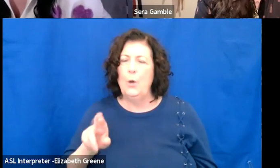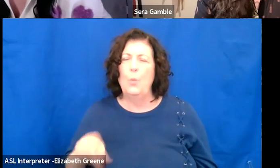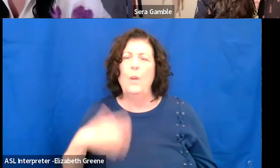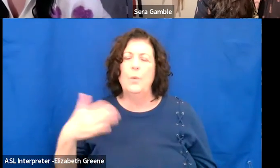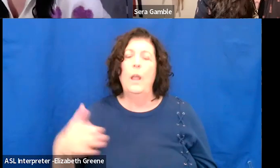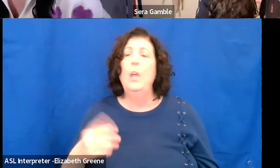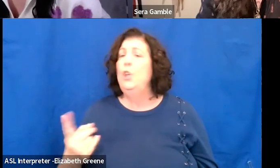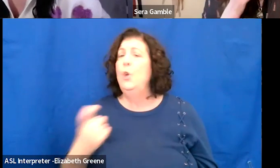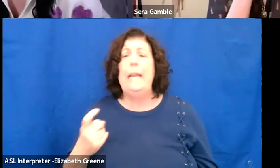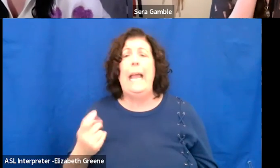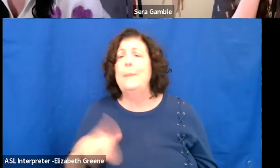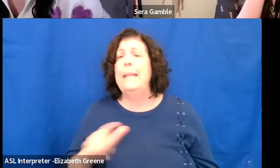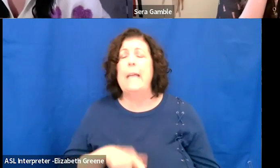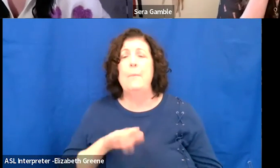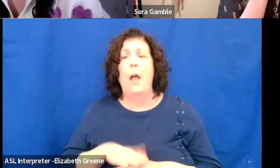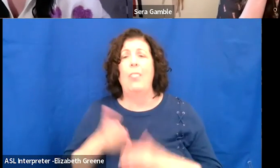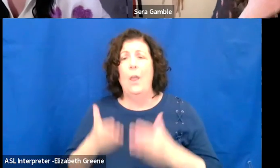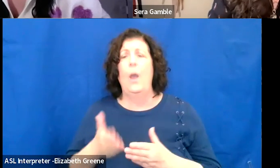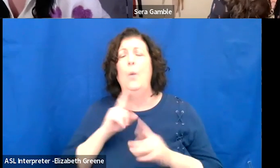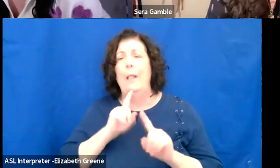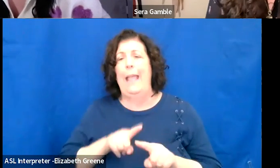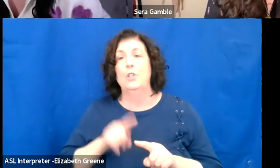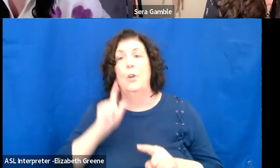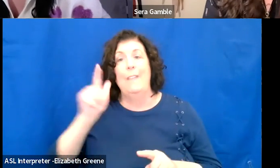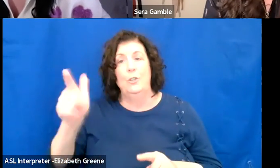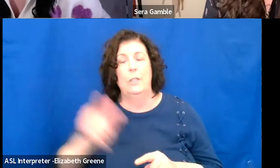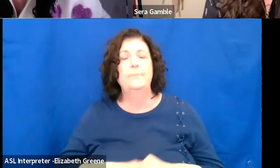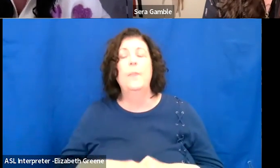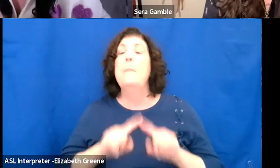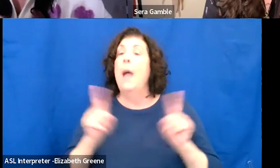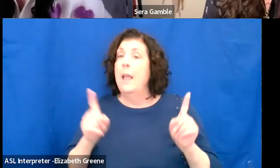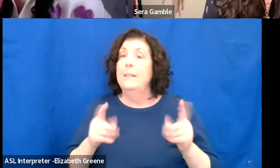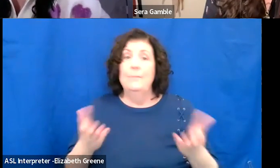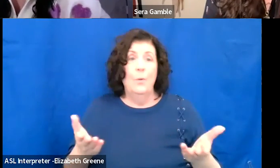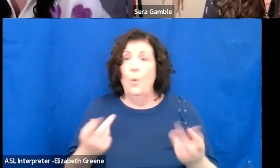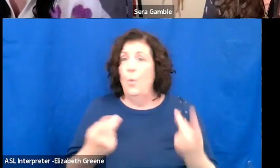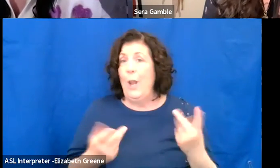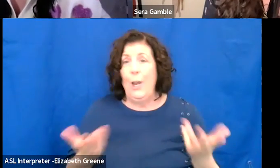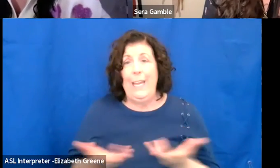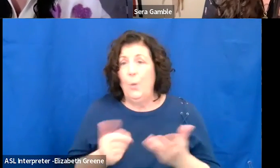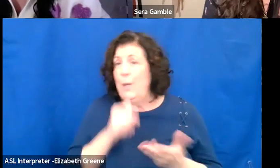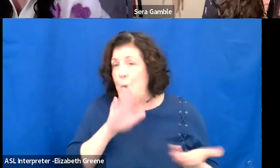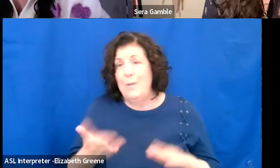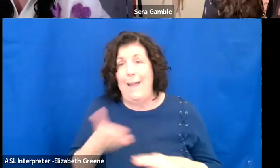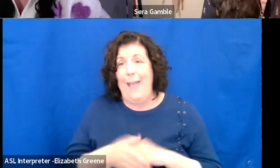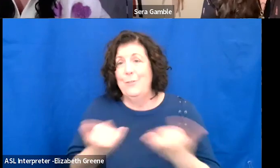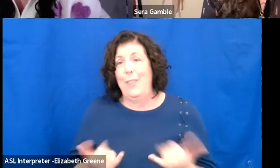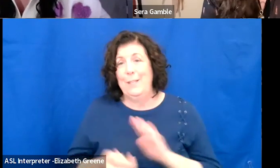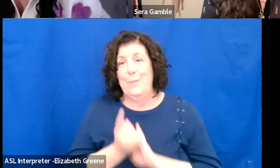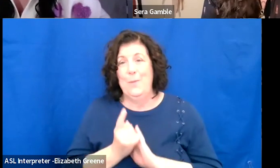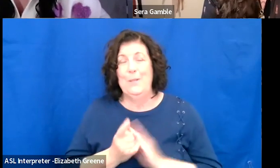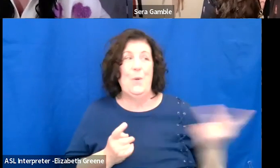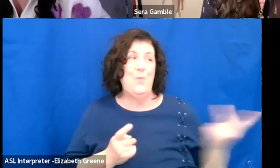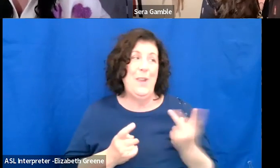ask me a question on there, because I'll get to it at some point. But guys, we're here. We don't die after this moment. So